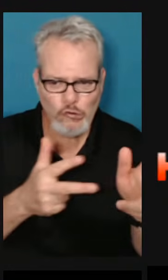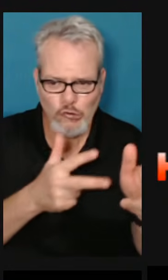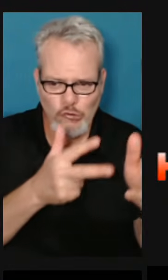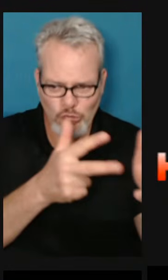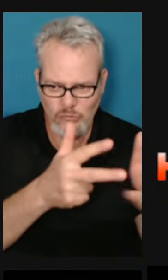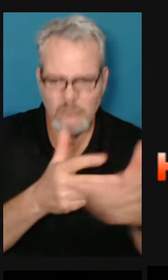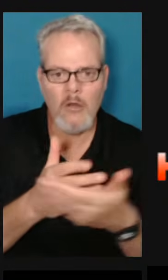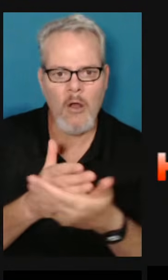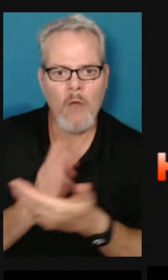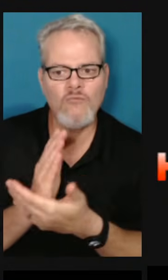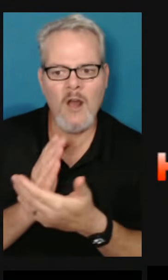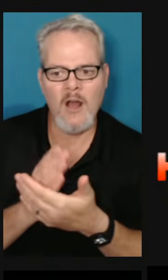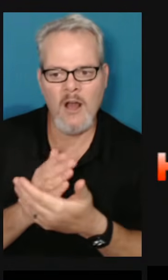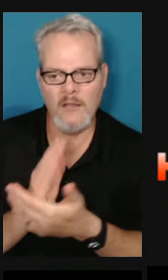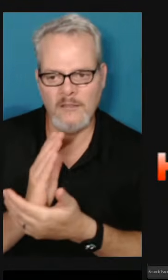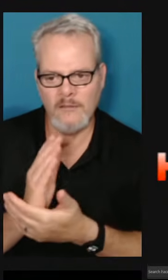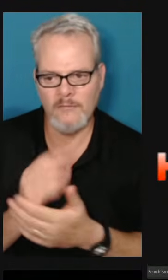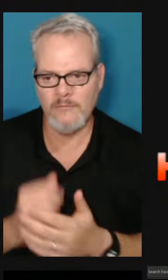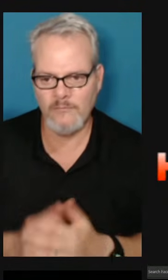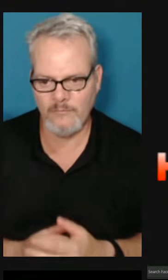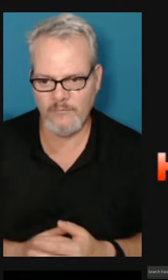guys.